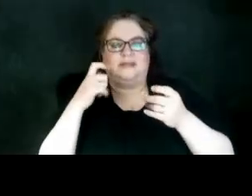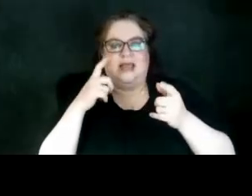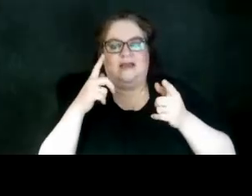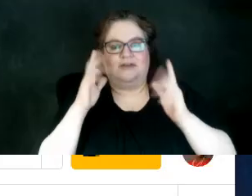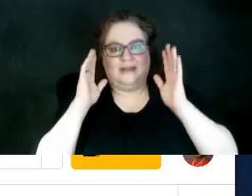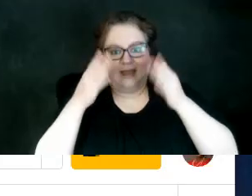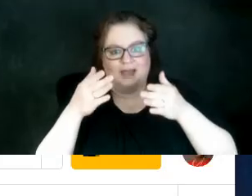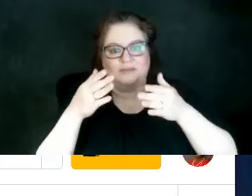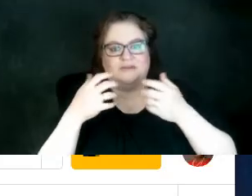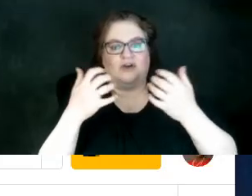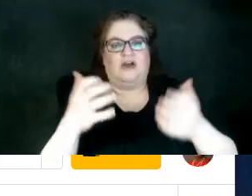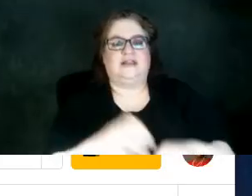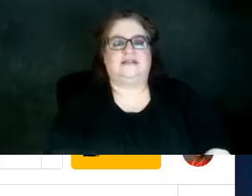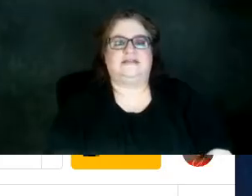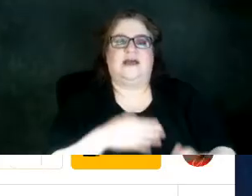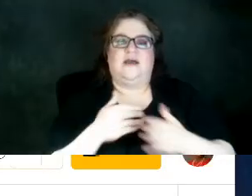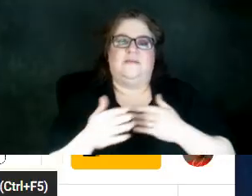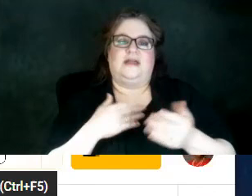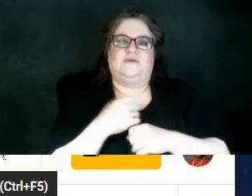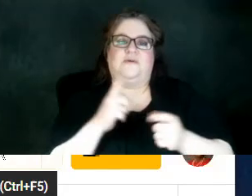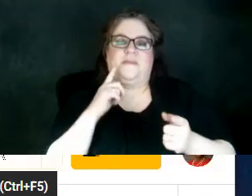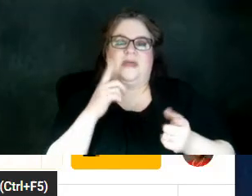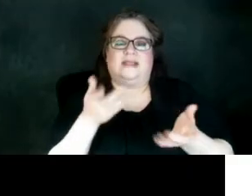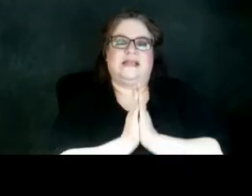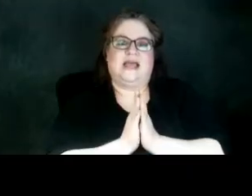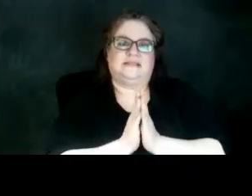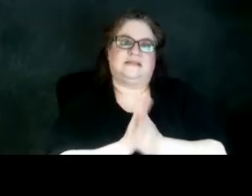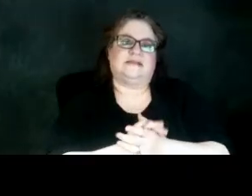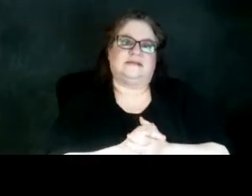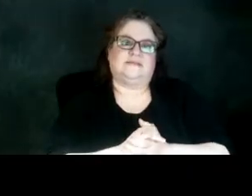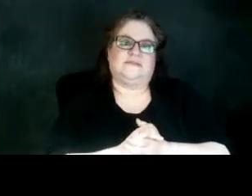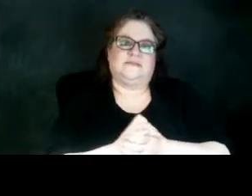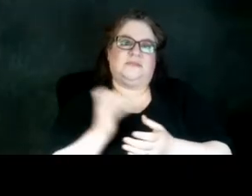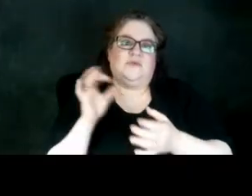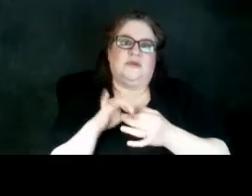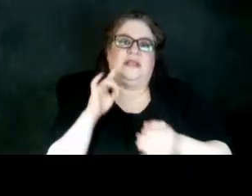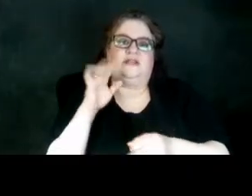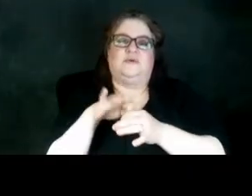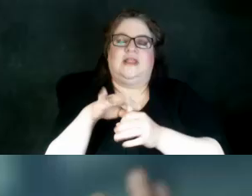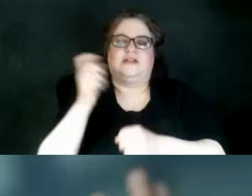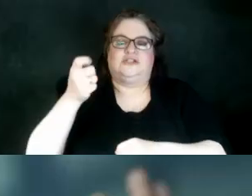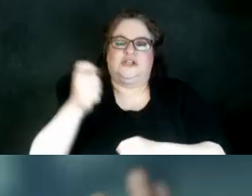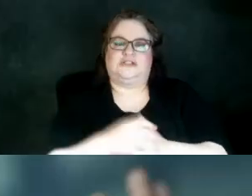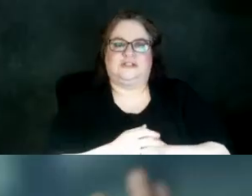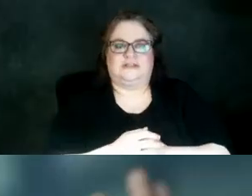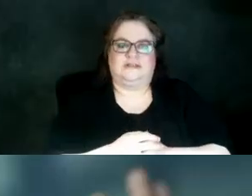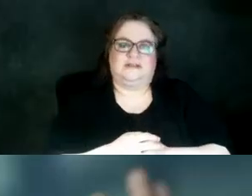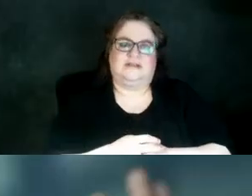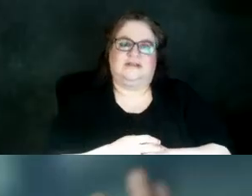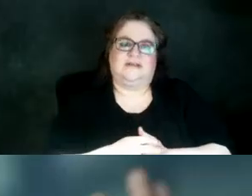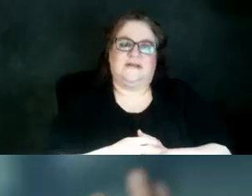here, I might as well make this ask related to election judges.